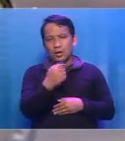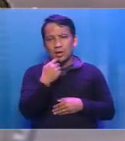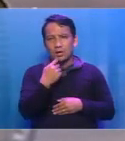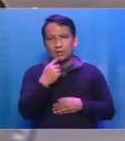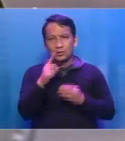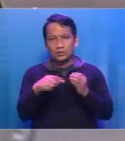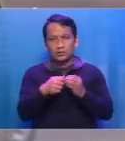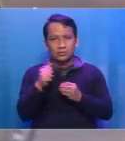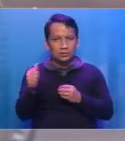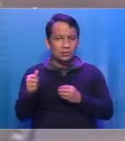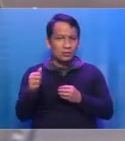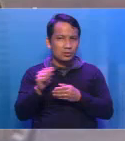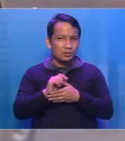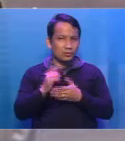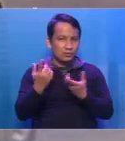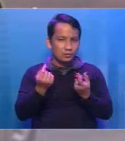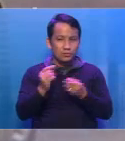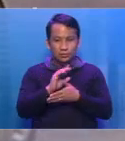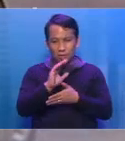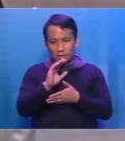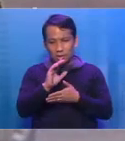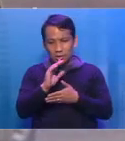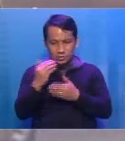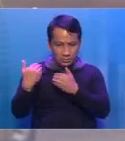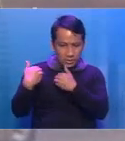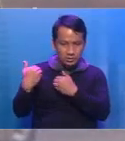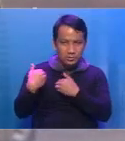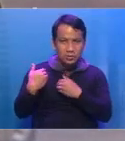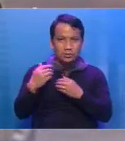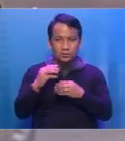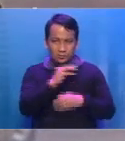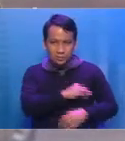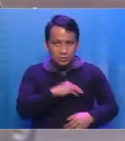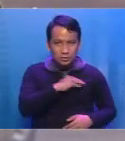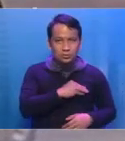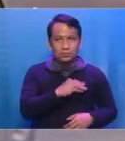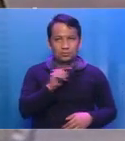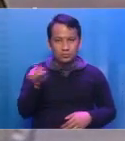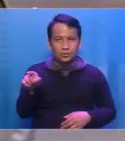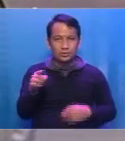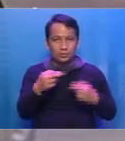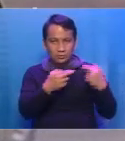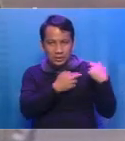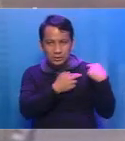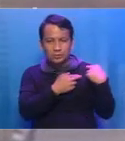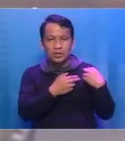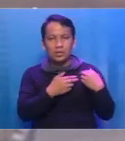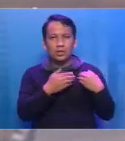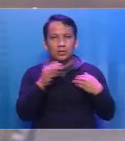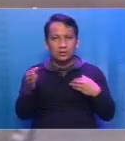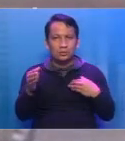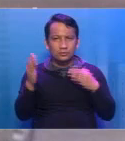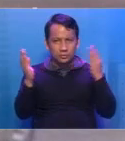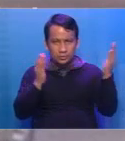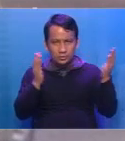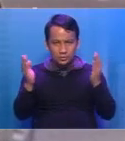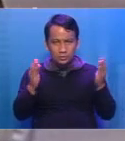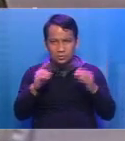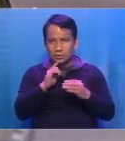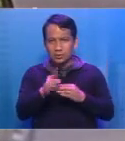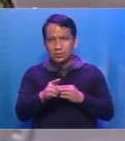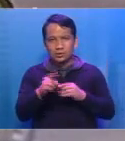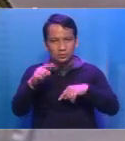furtherance for your accomplishment, for your missions, for your tasks, with the strict observance of